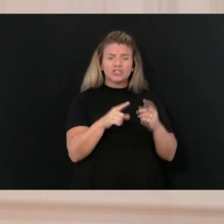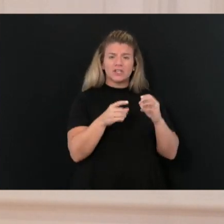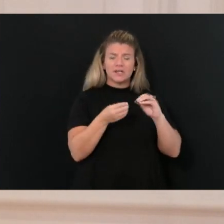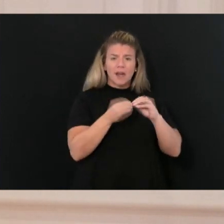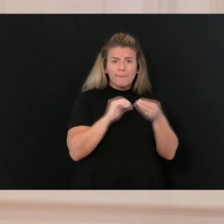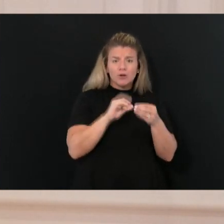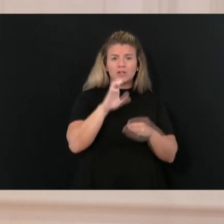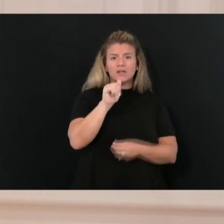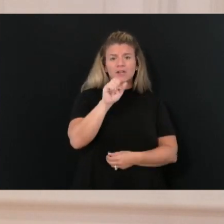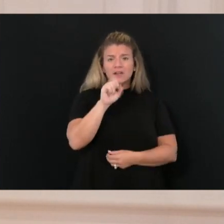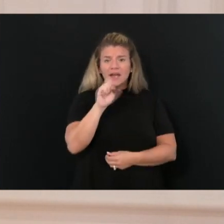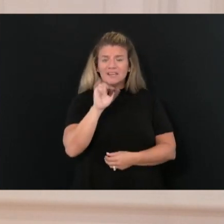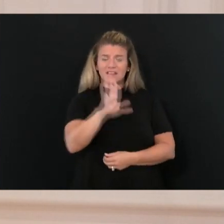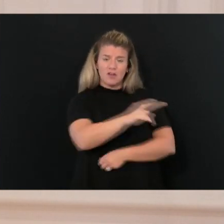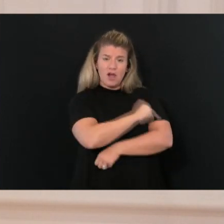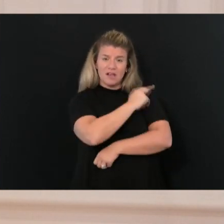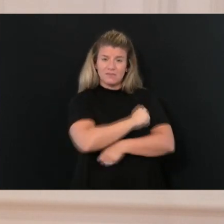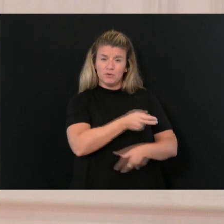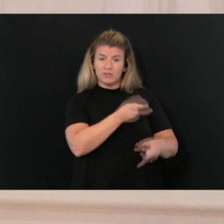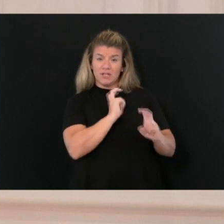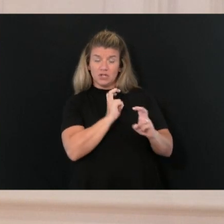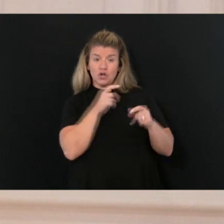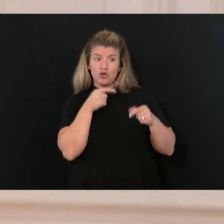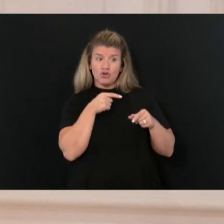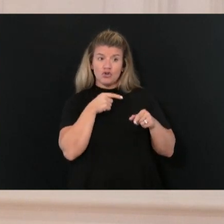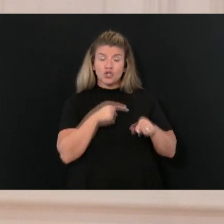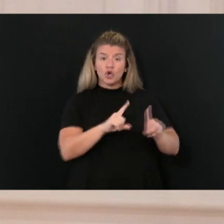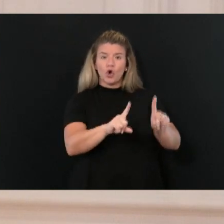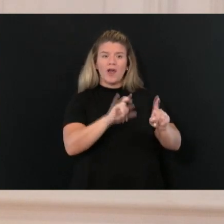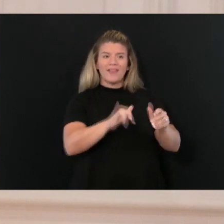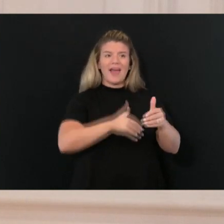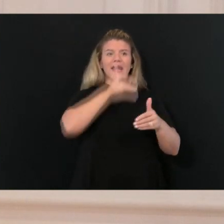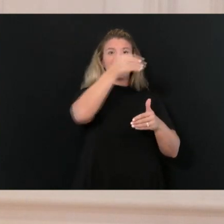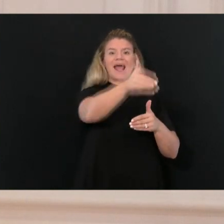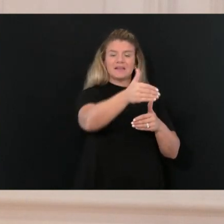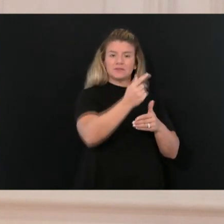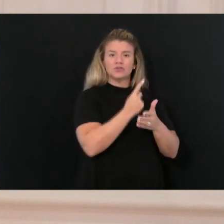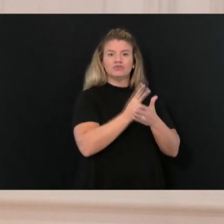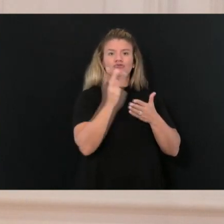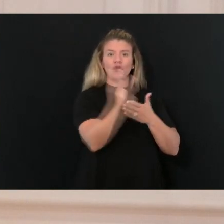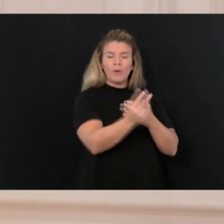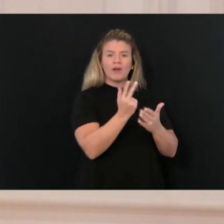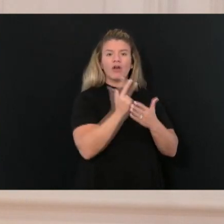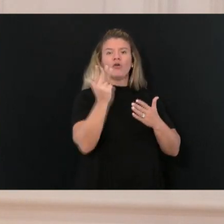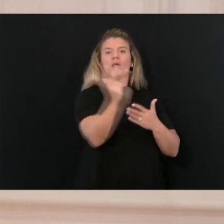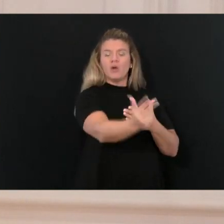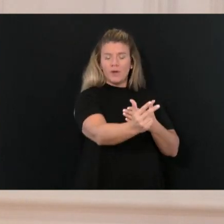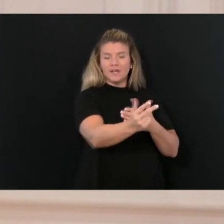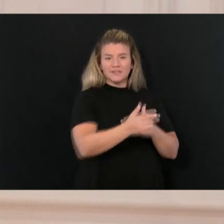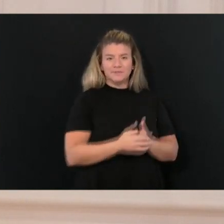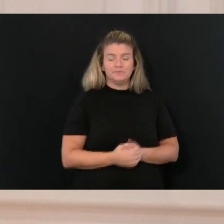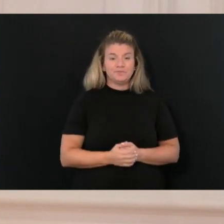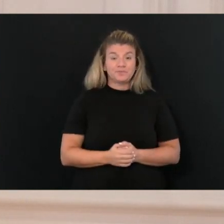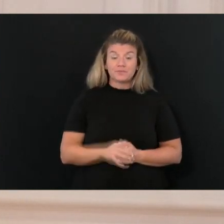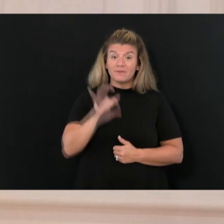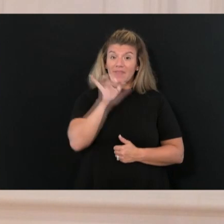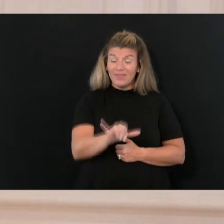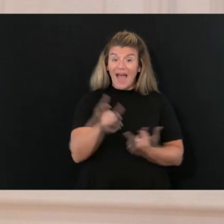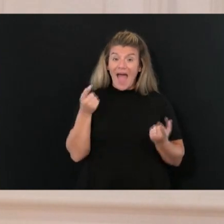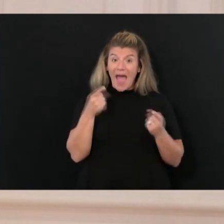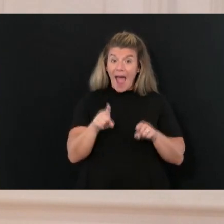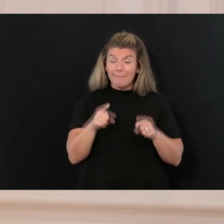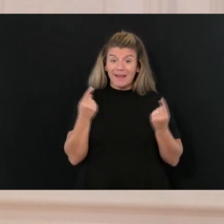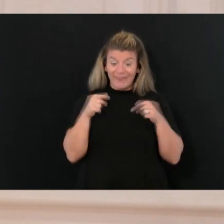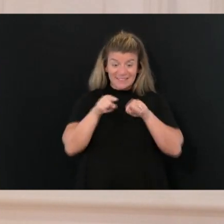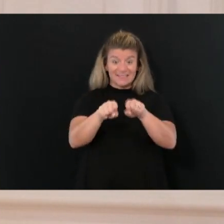and hospitalizations over the next 2 to 3 weeks. Now that happens simultaneously, which